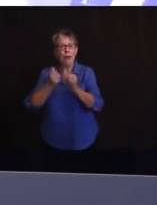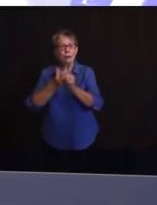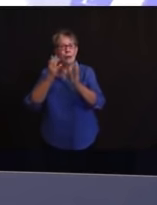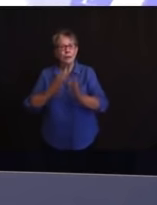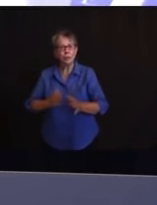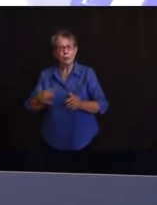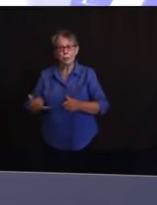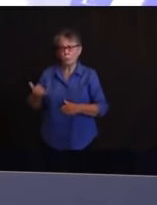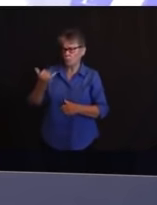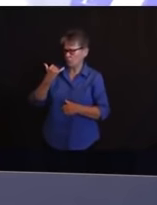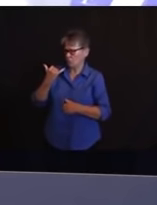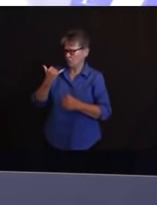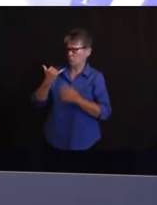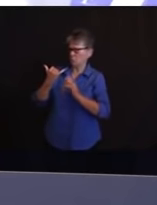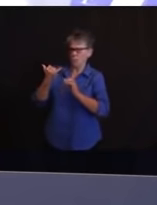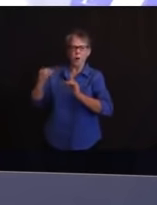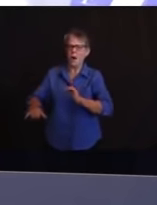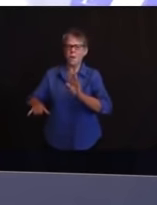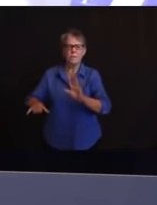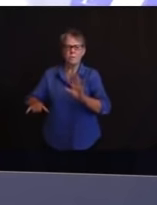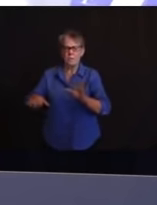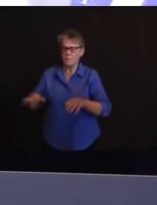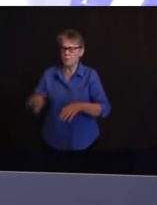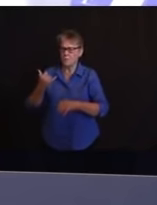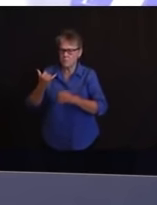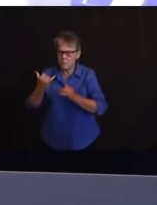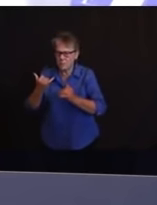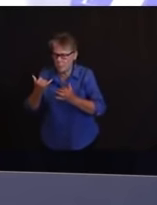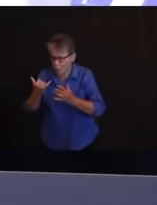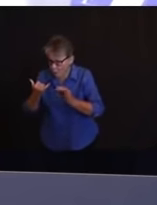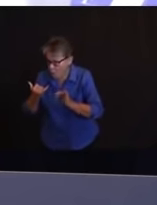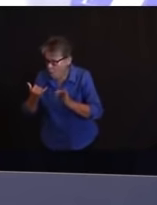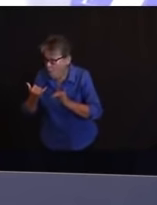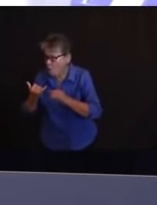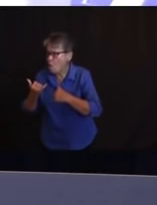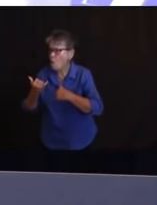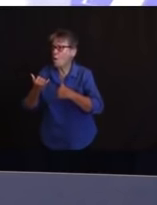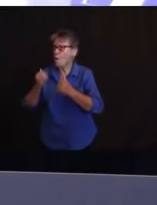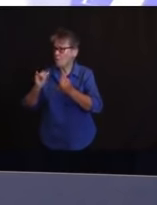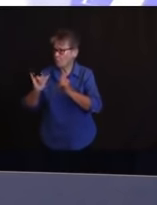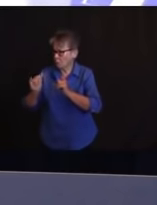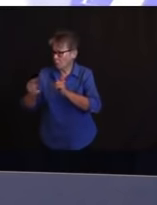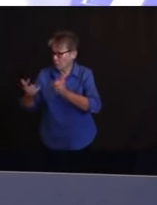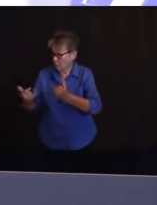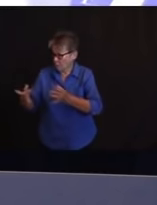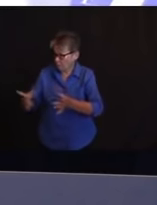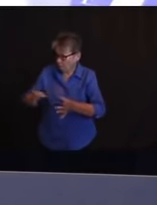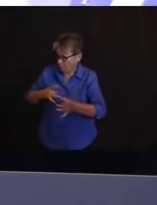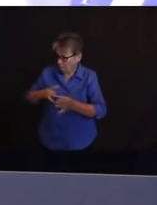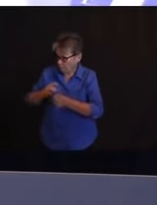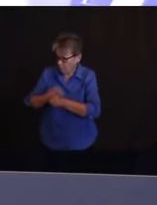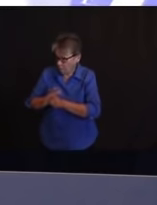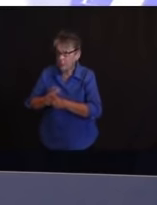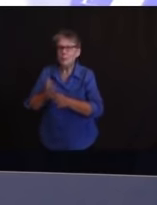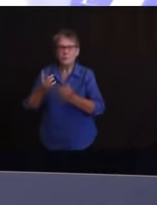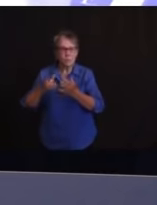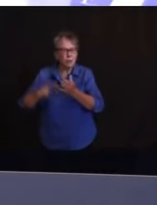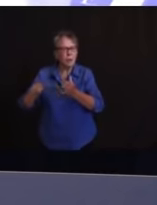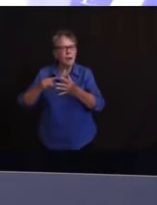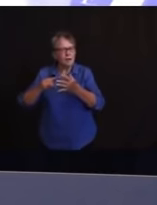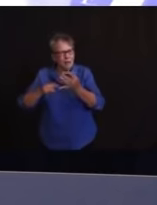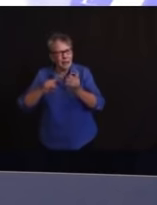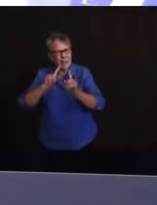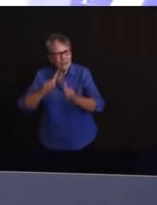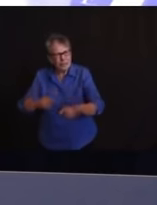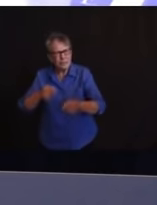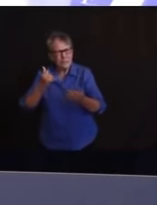country, as the governor shared, the testing capacity infrastructure is being stressed. Turnaround of test results